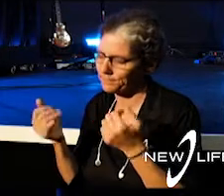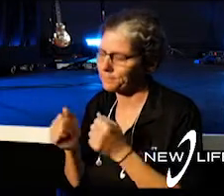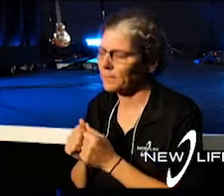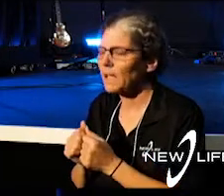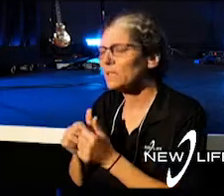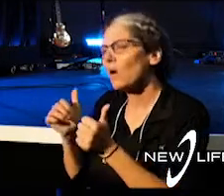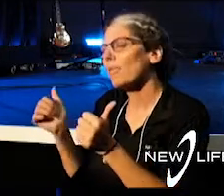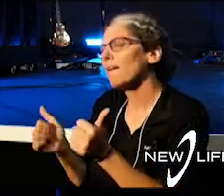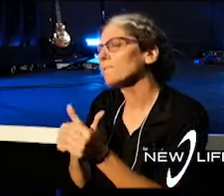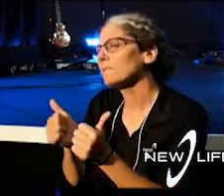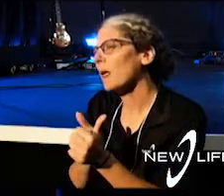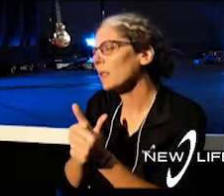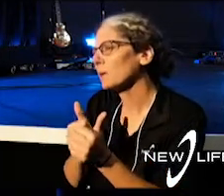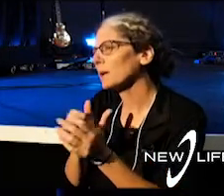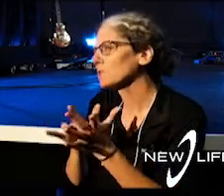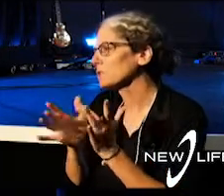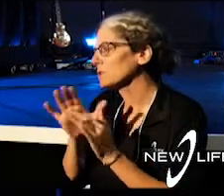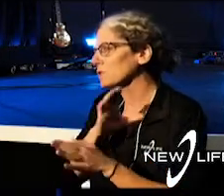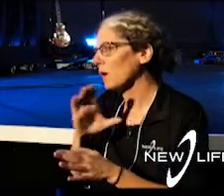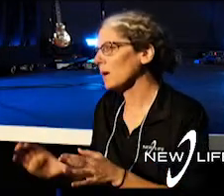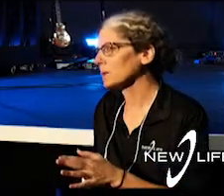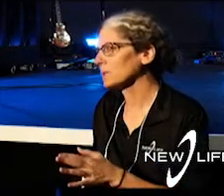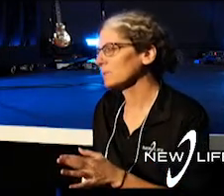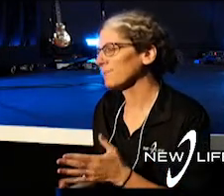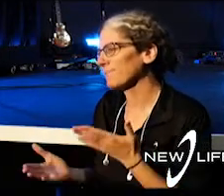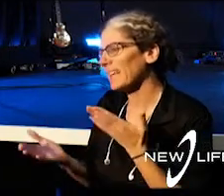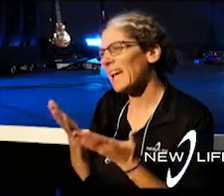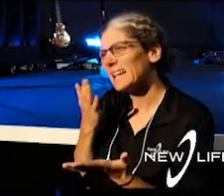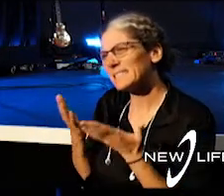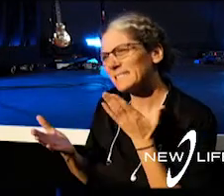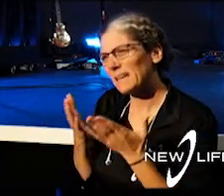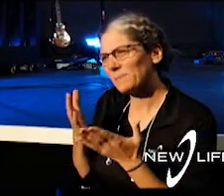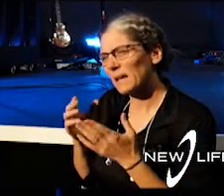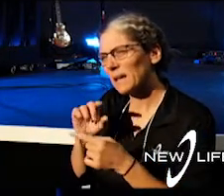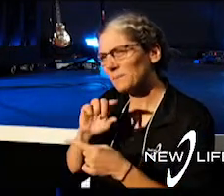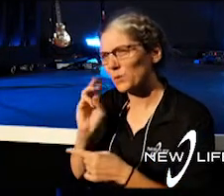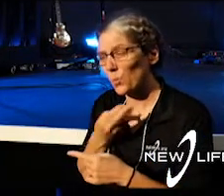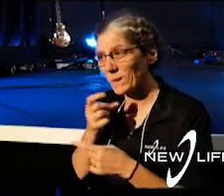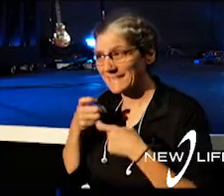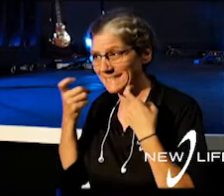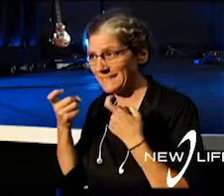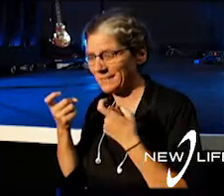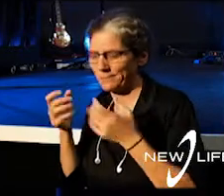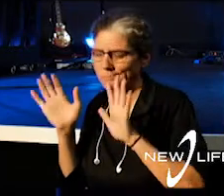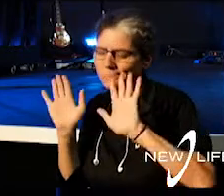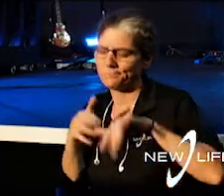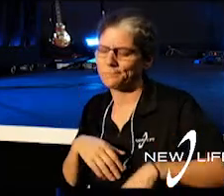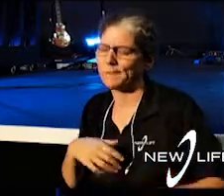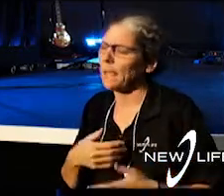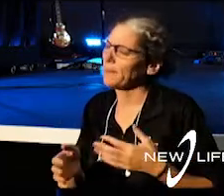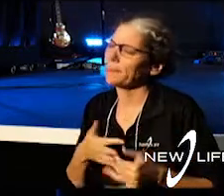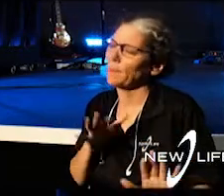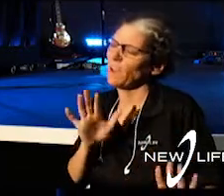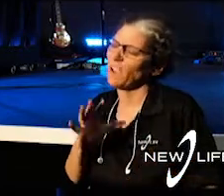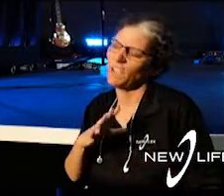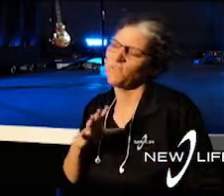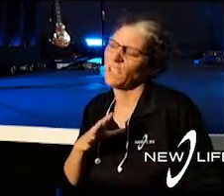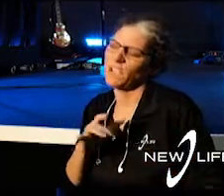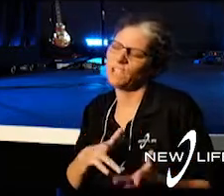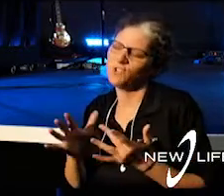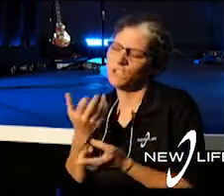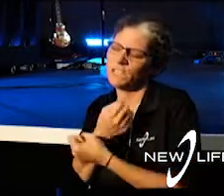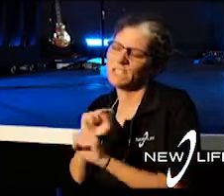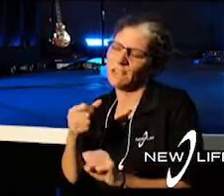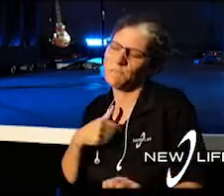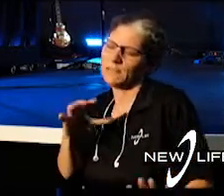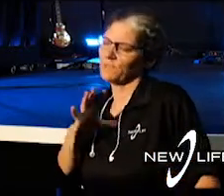Jesus Christ is sometimes we can just brush off our sin like it's no big deal. Like because Jesus took the weight of our sin